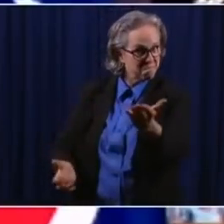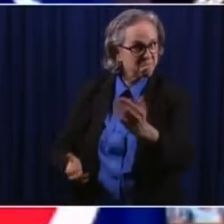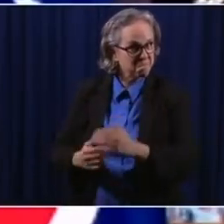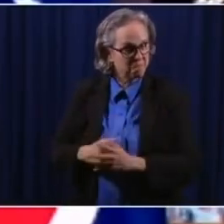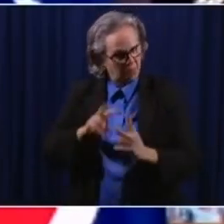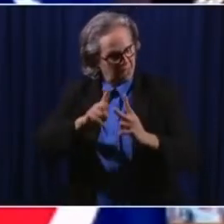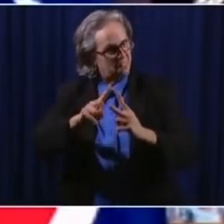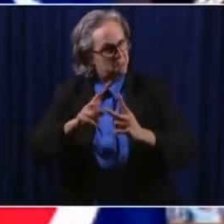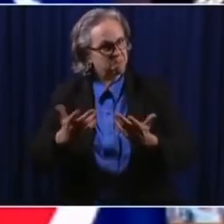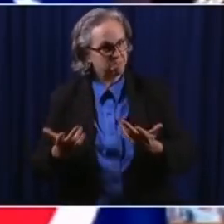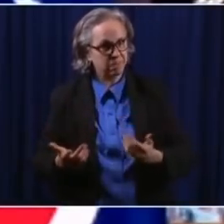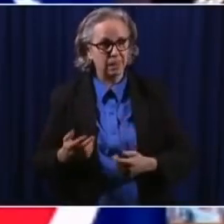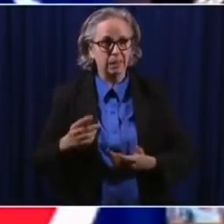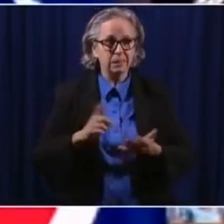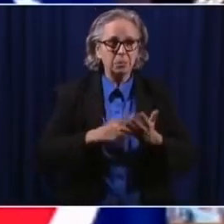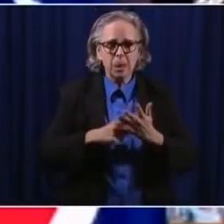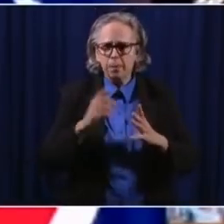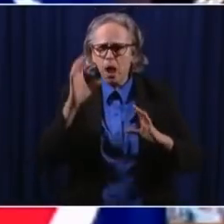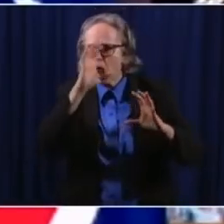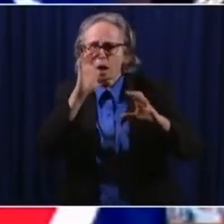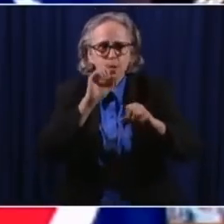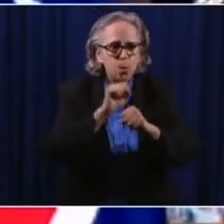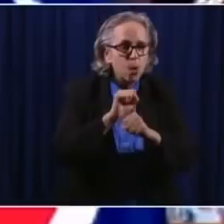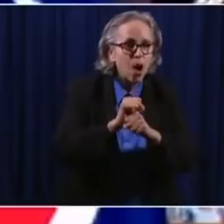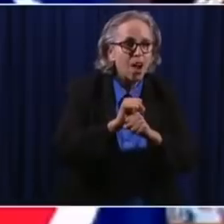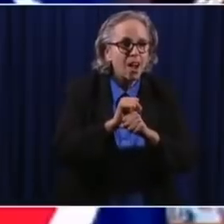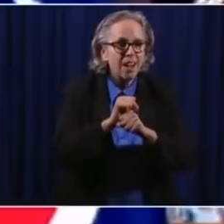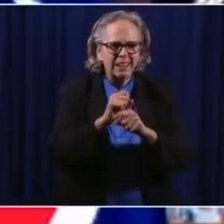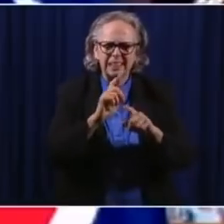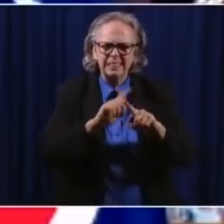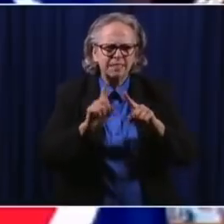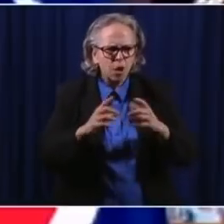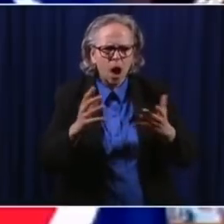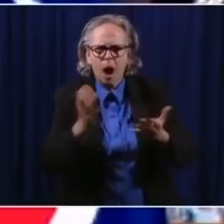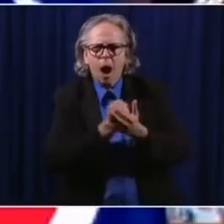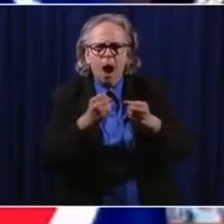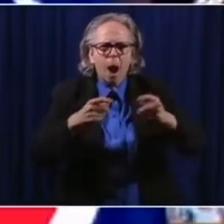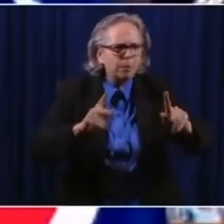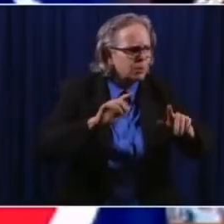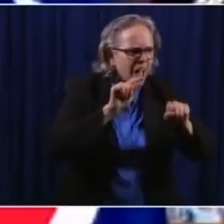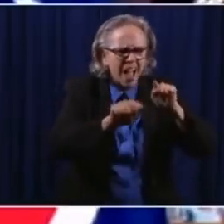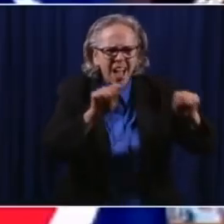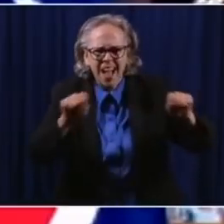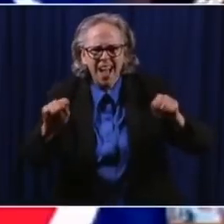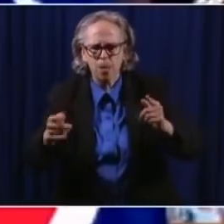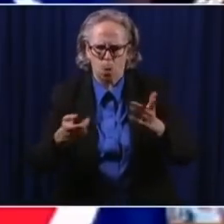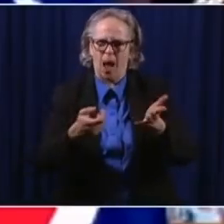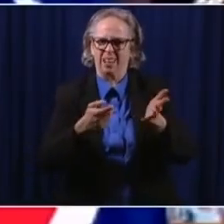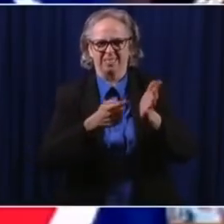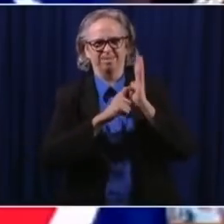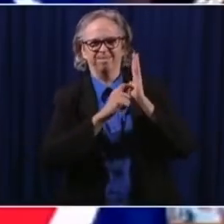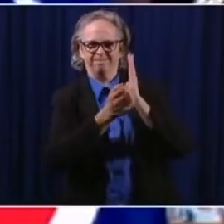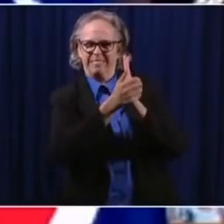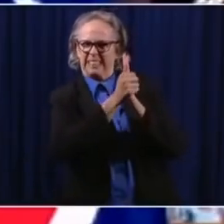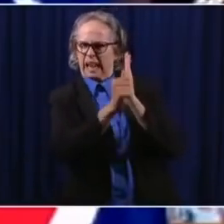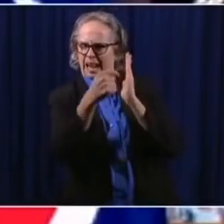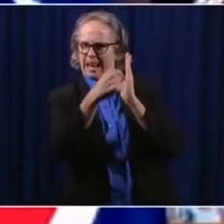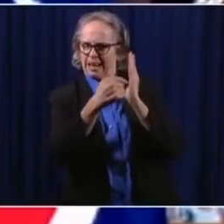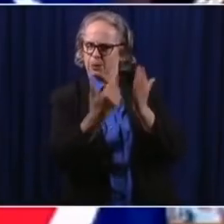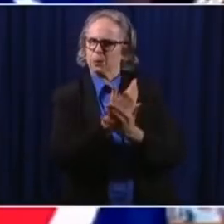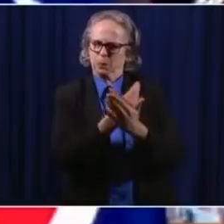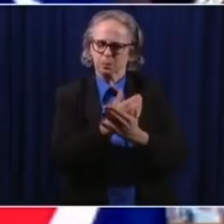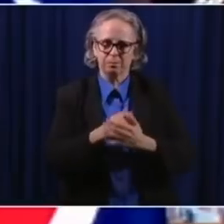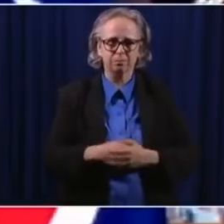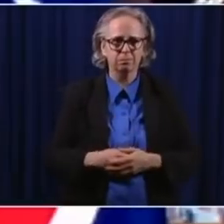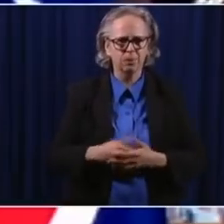there are different opportunities out there that require different kinds of skills. One great resource, we use this as kind of